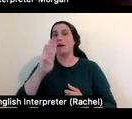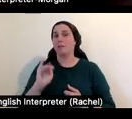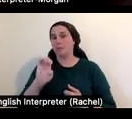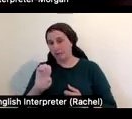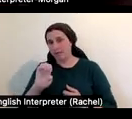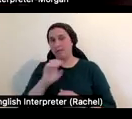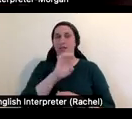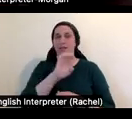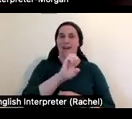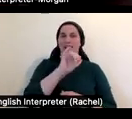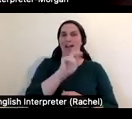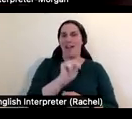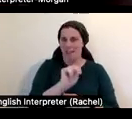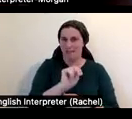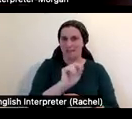habe